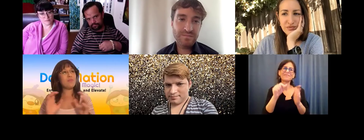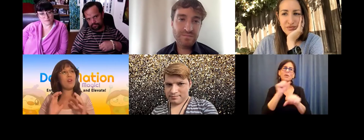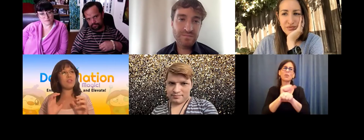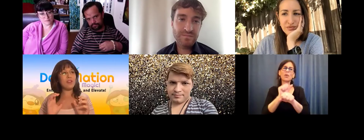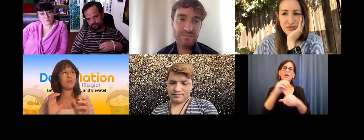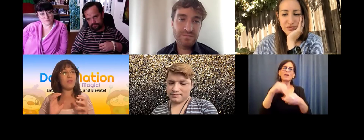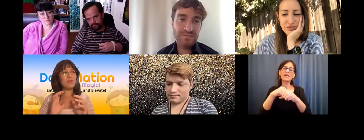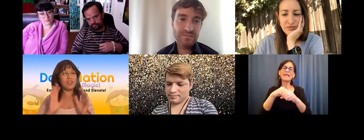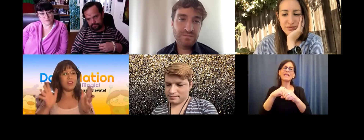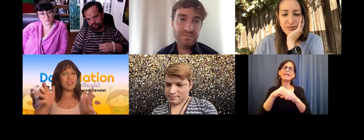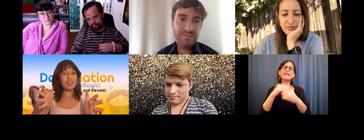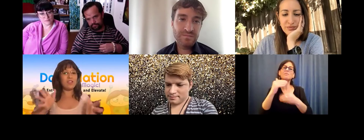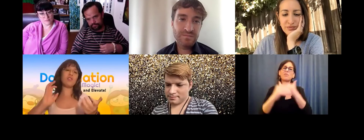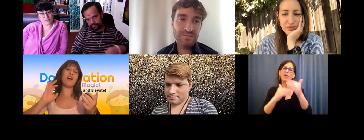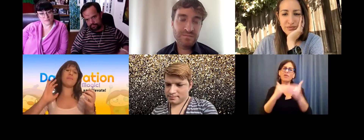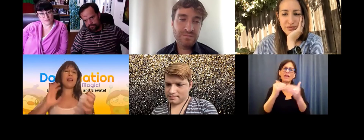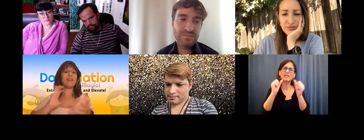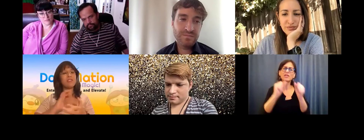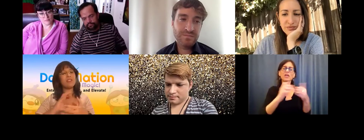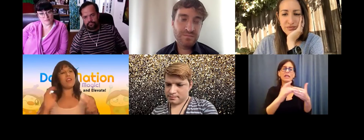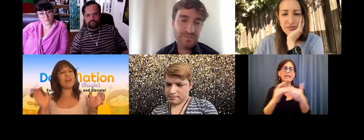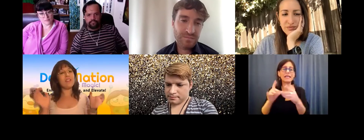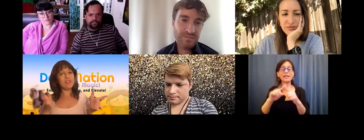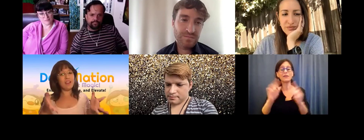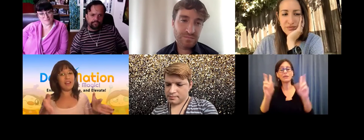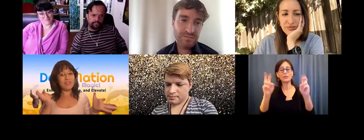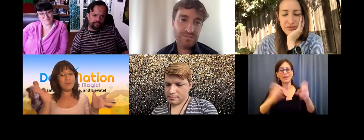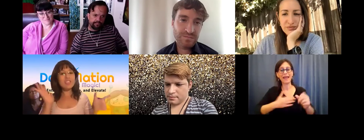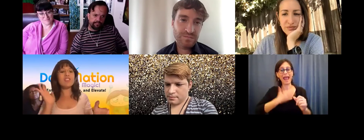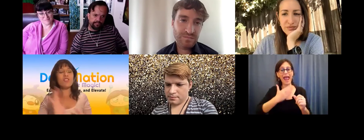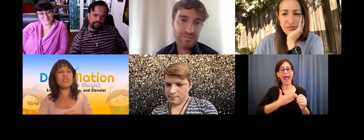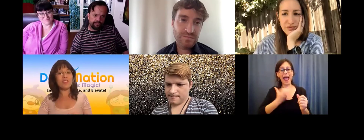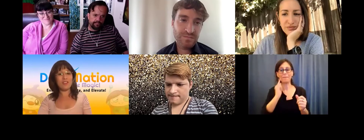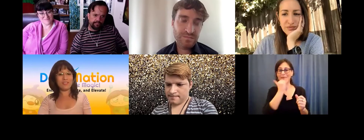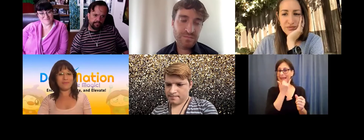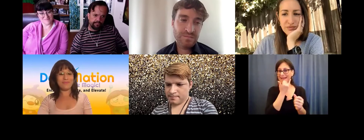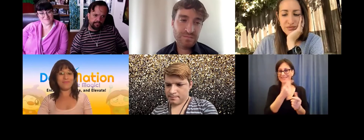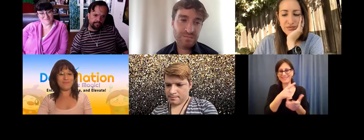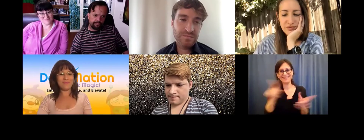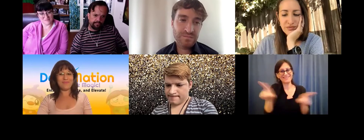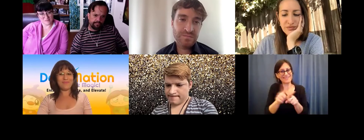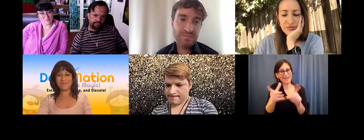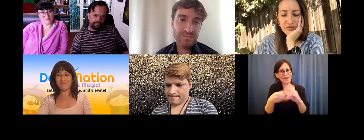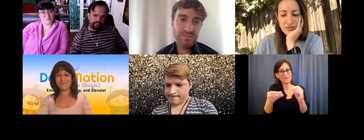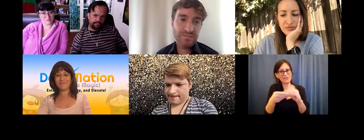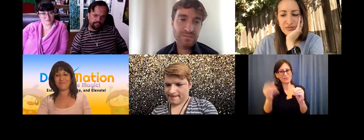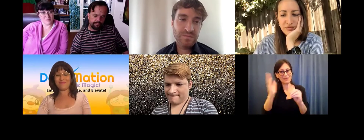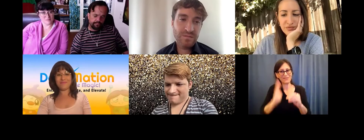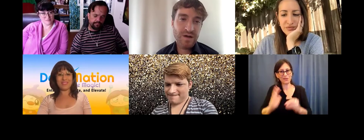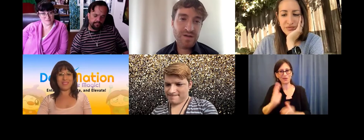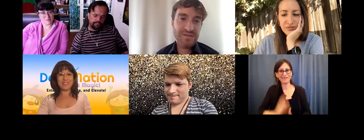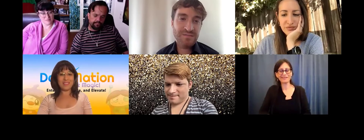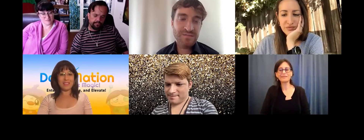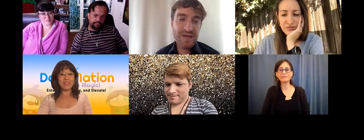that work in progress, the editing process, I felt it could lead to happy accidents, as I've mentioned earlier.